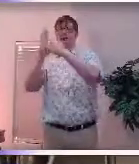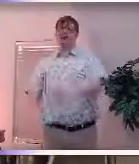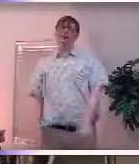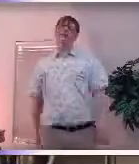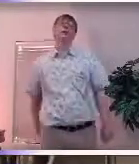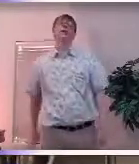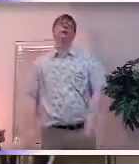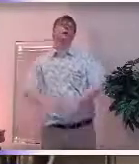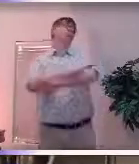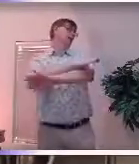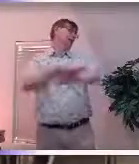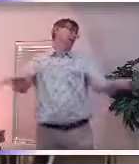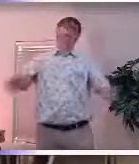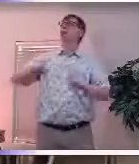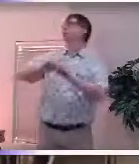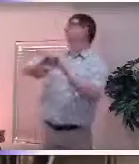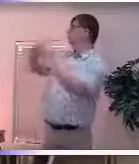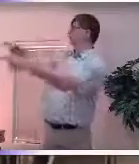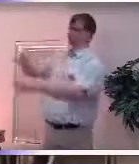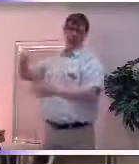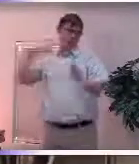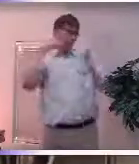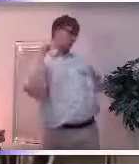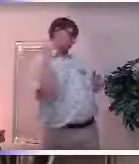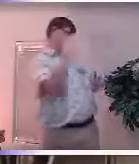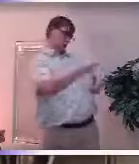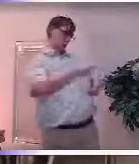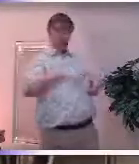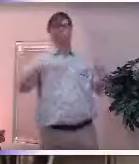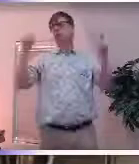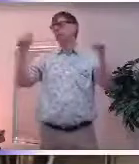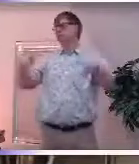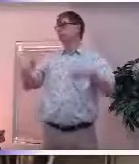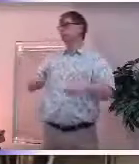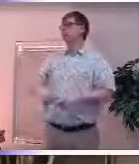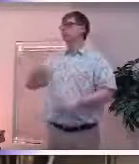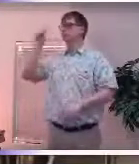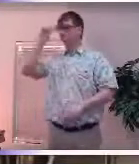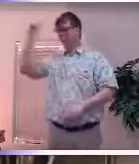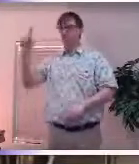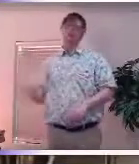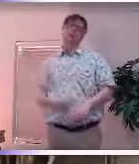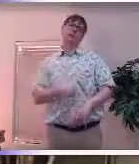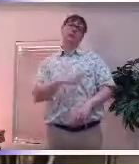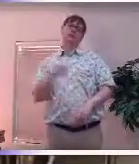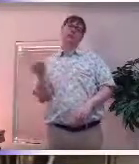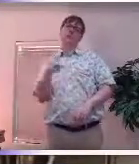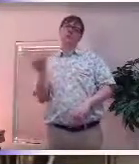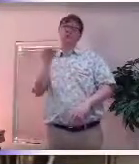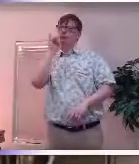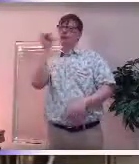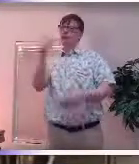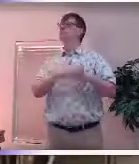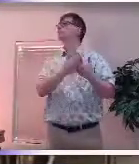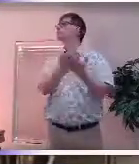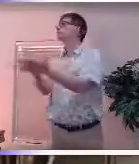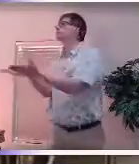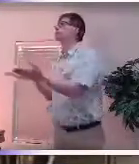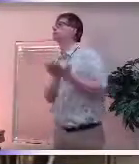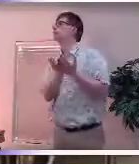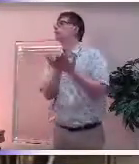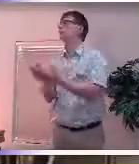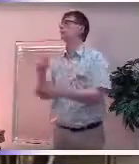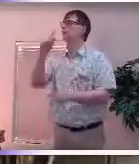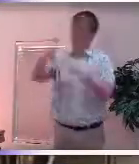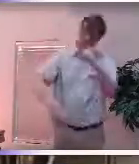not going in those places. But it really is interesting how everything serves and